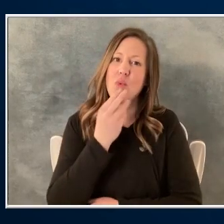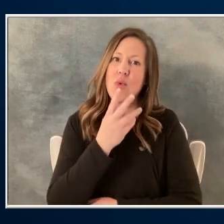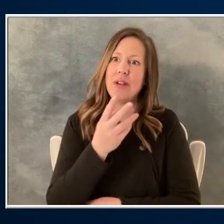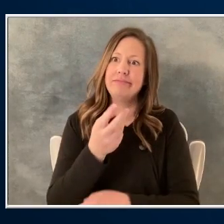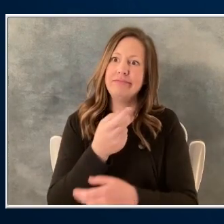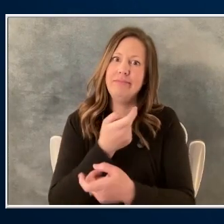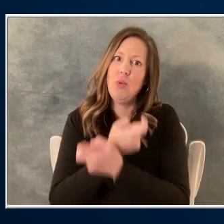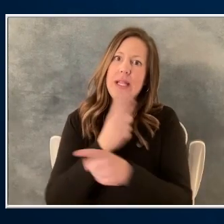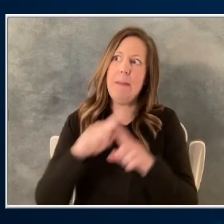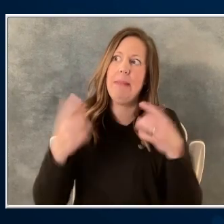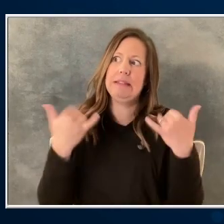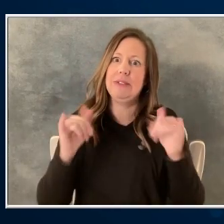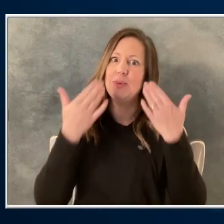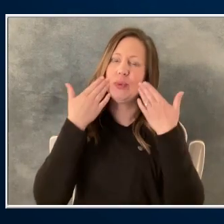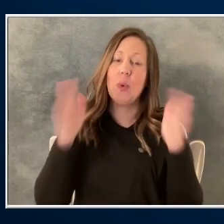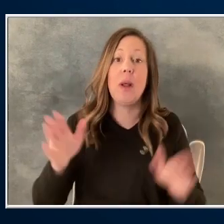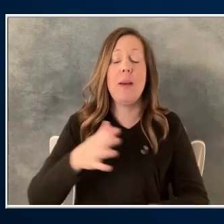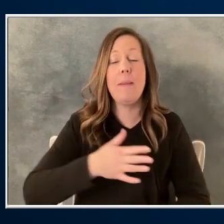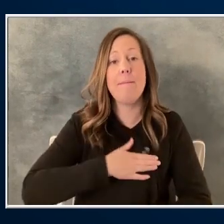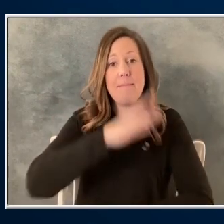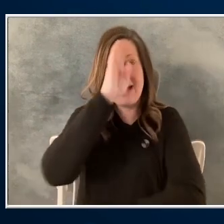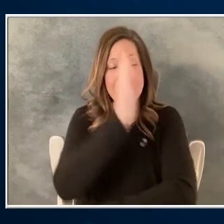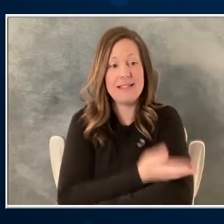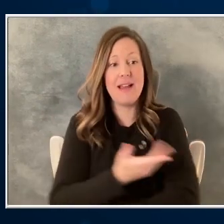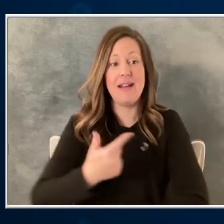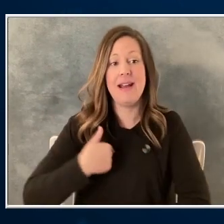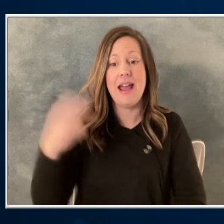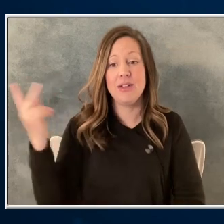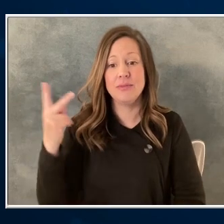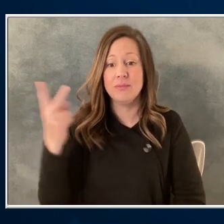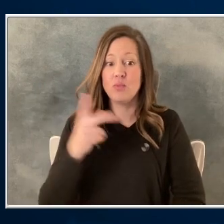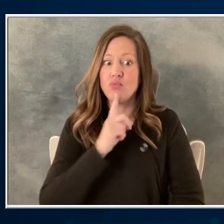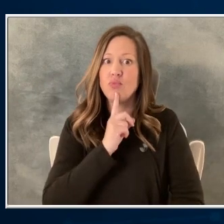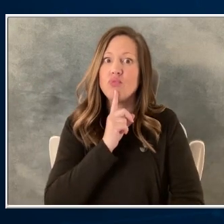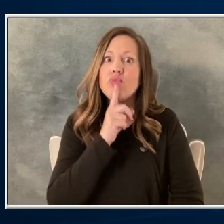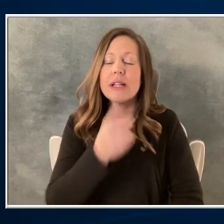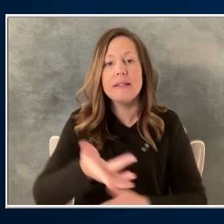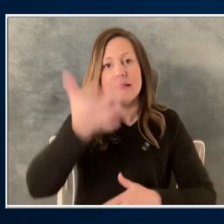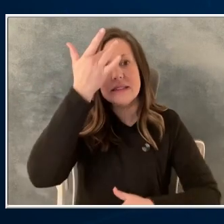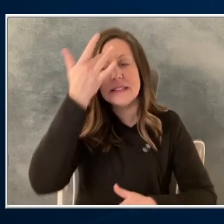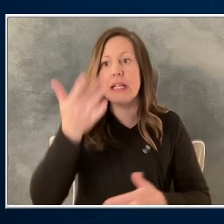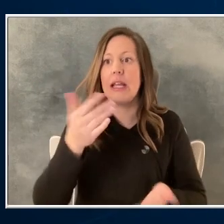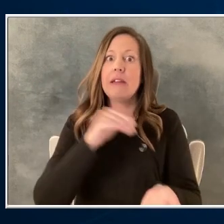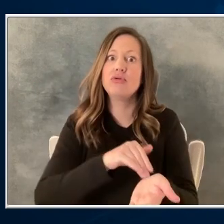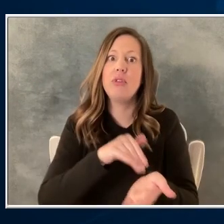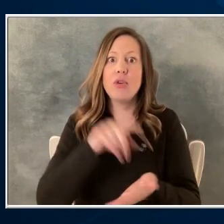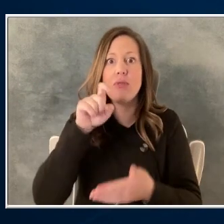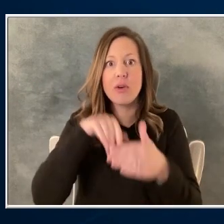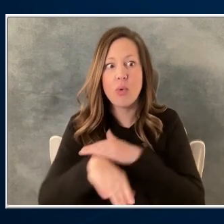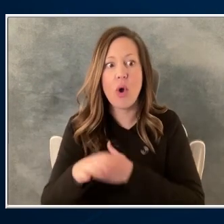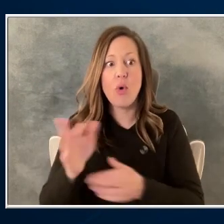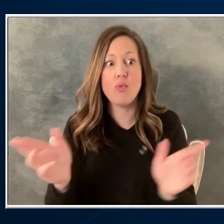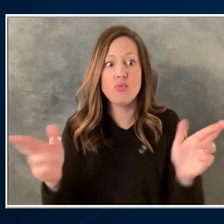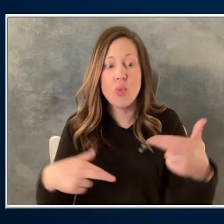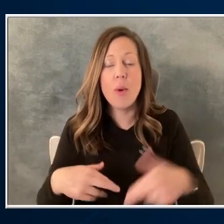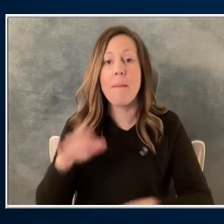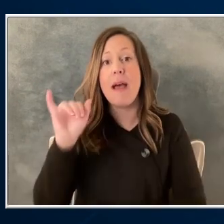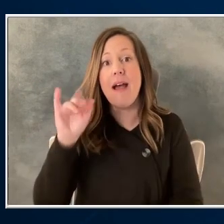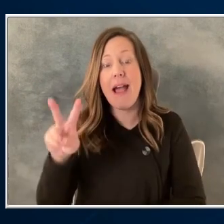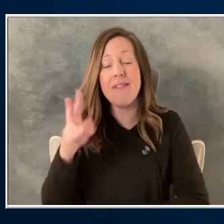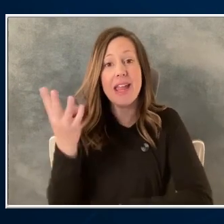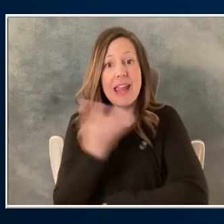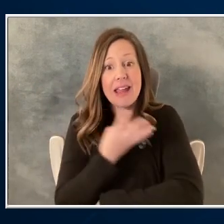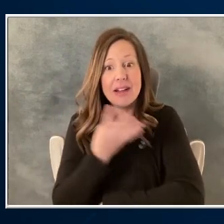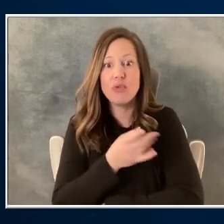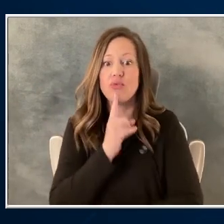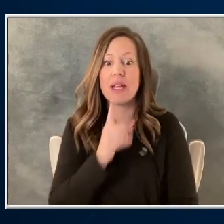But my son and I got really sick on the trip. We had to have a doctor come to our room, hook us up to IVs. It was